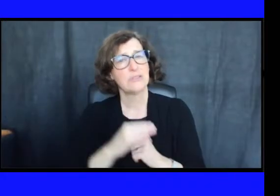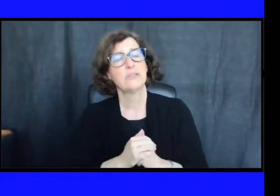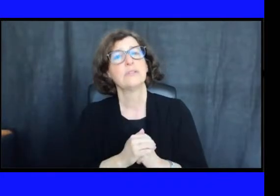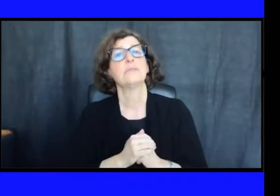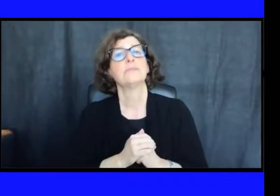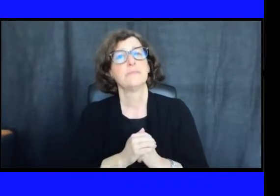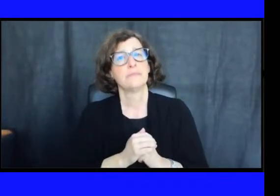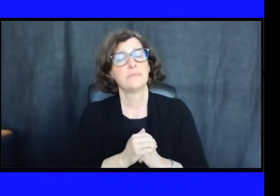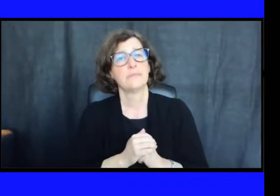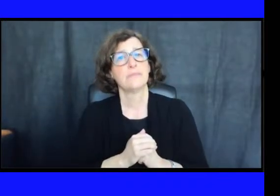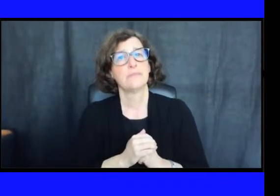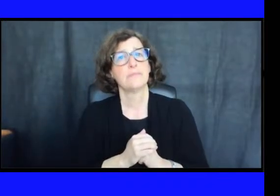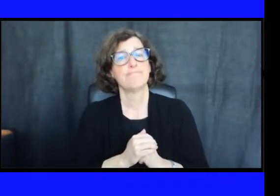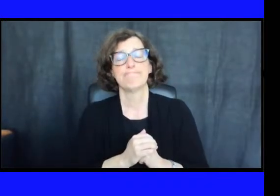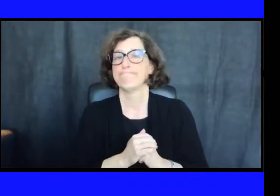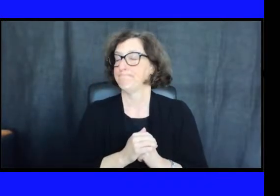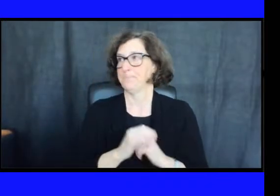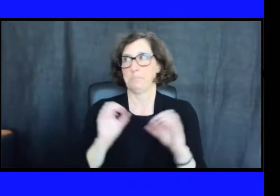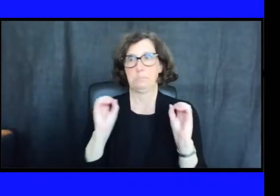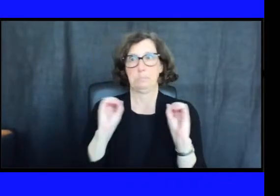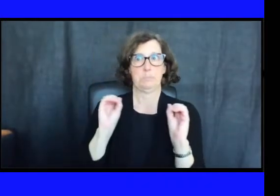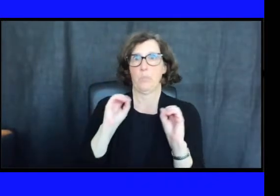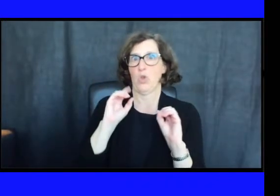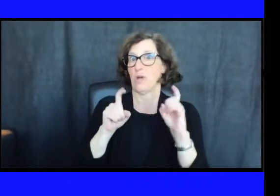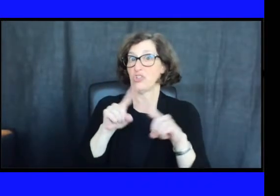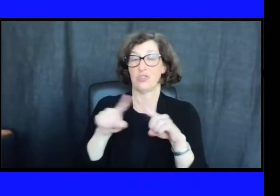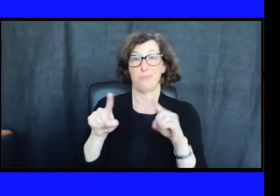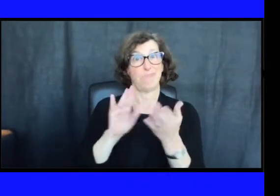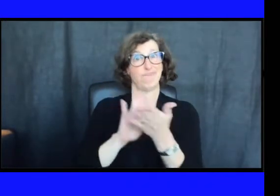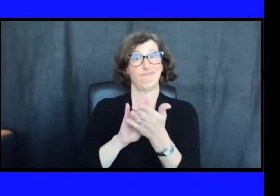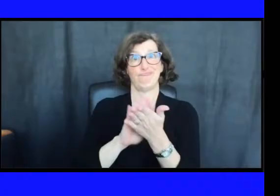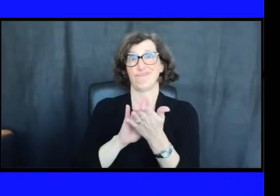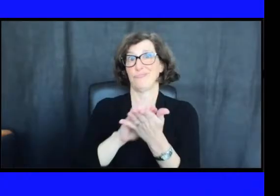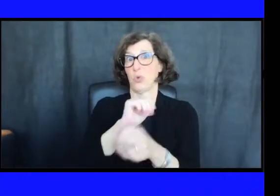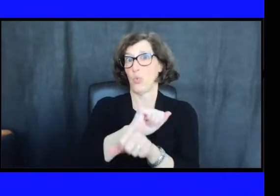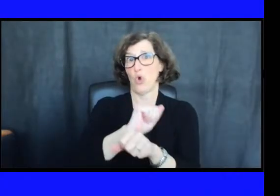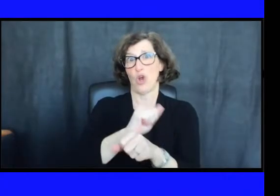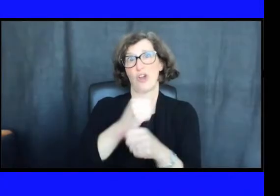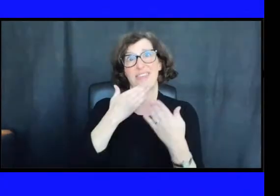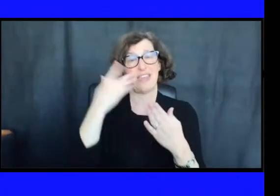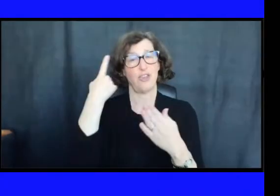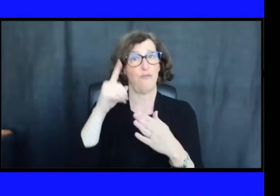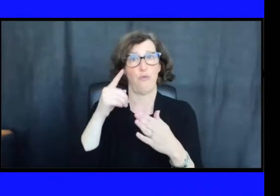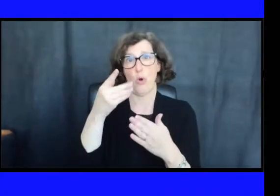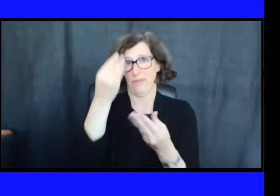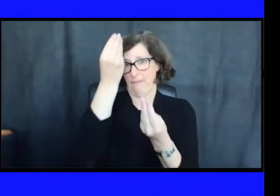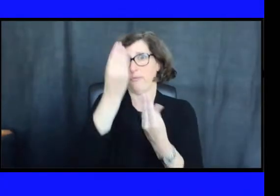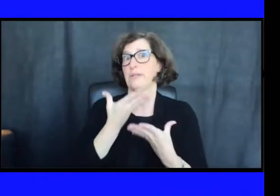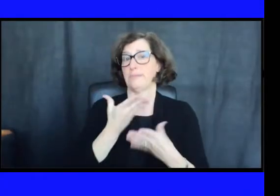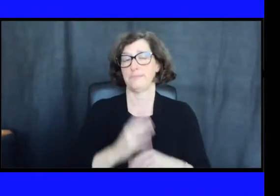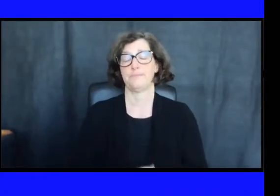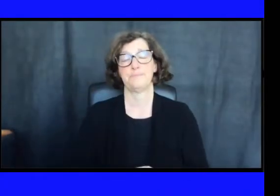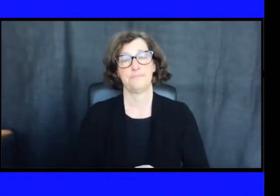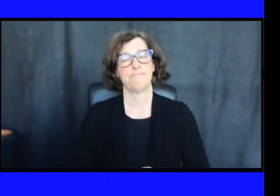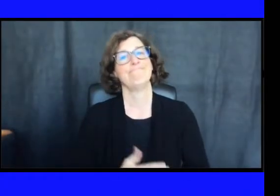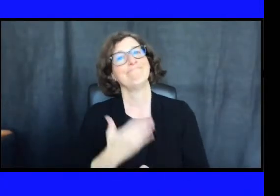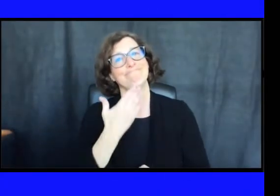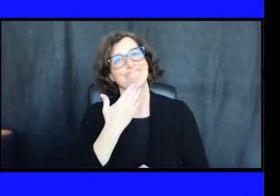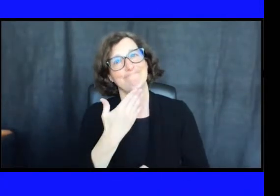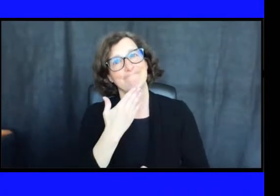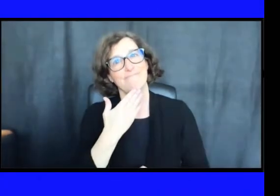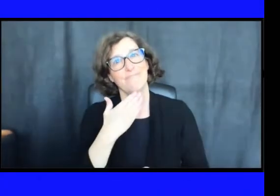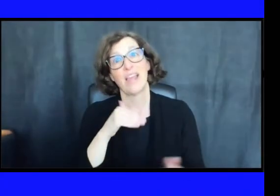okay, and I apologize for being a few minutes late. I just joined, so no questions at the moment. Okay, thank you.